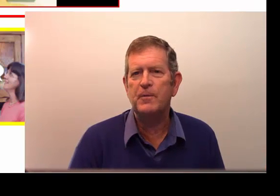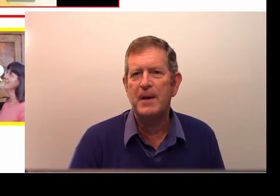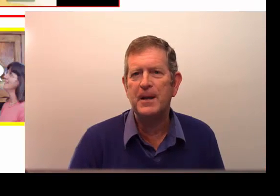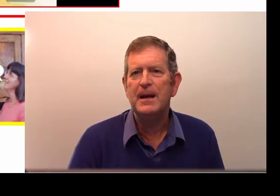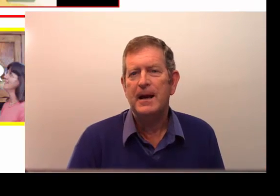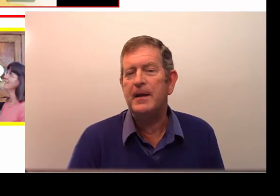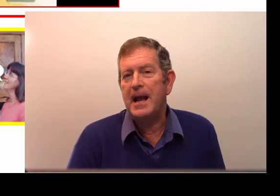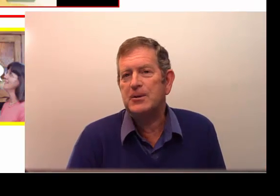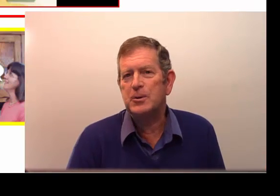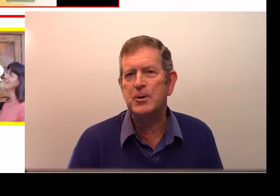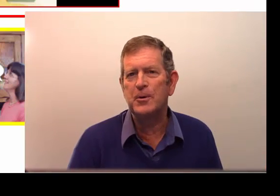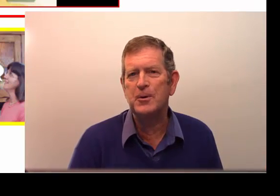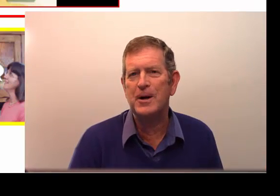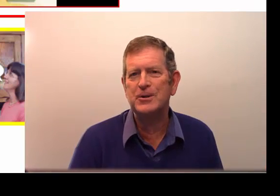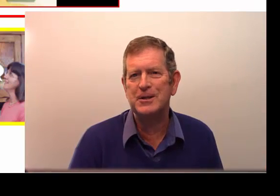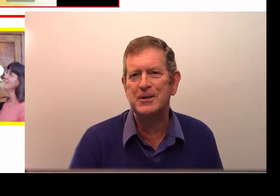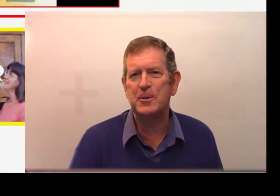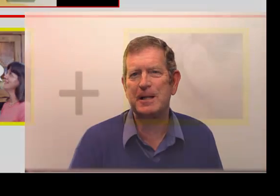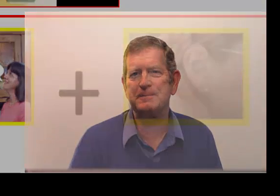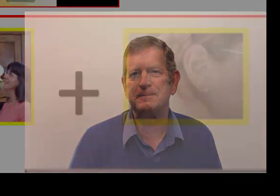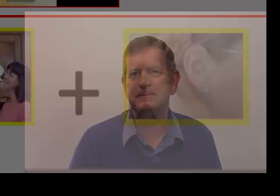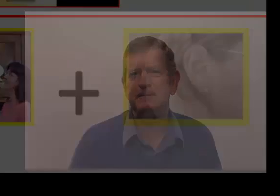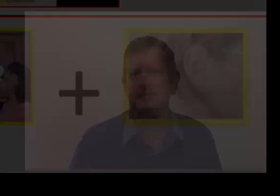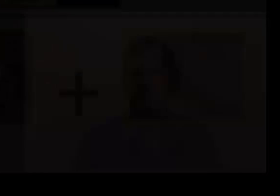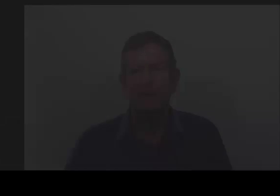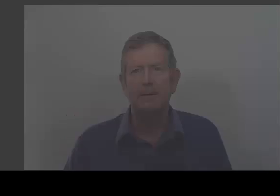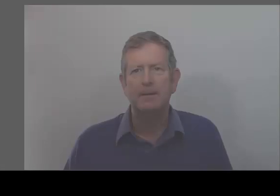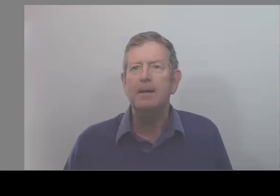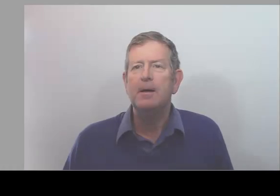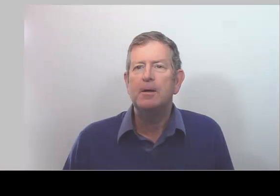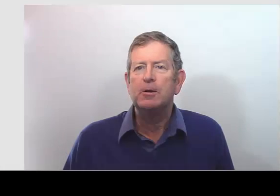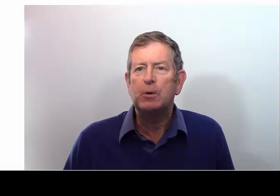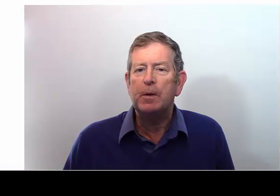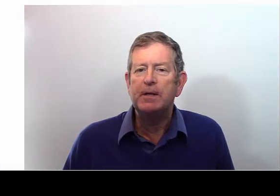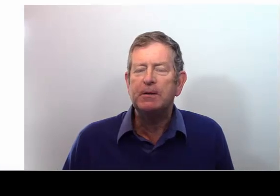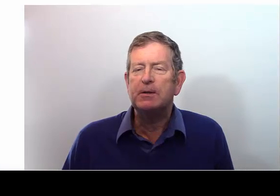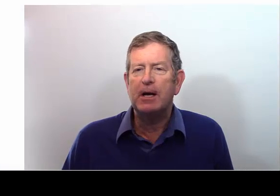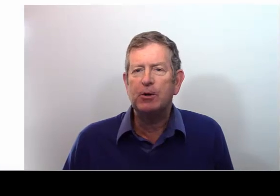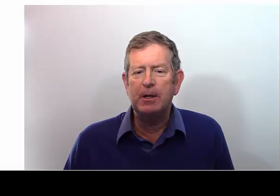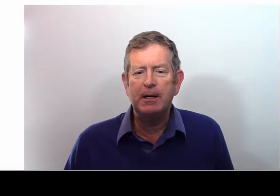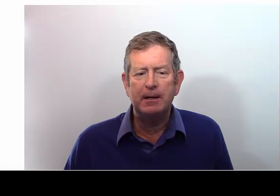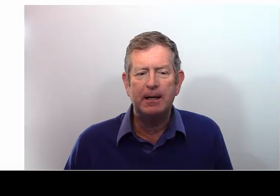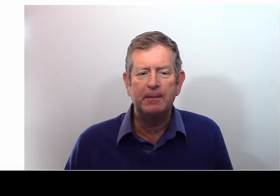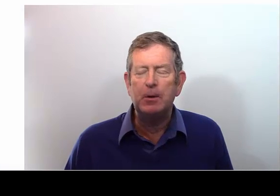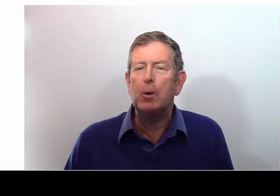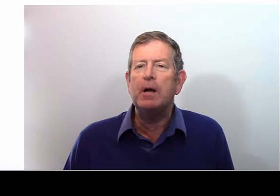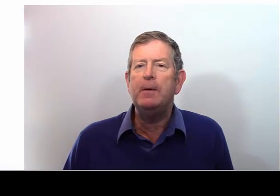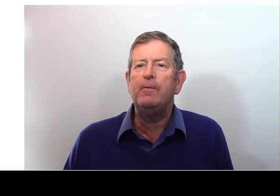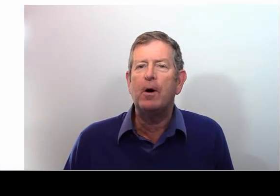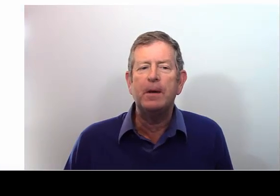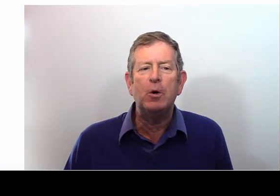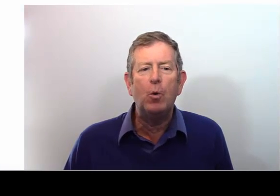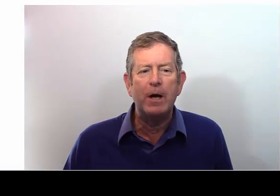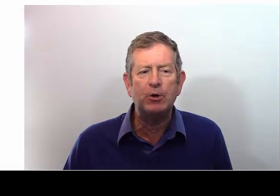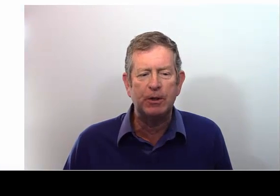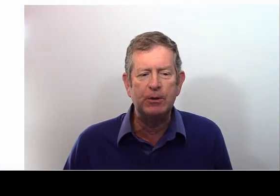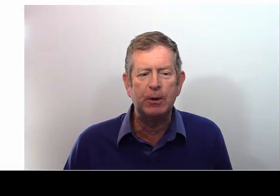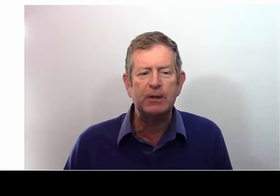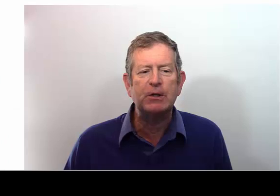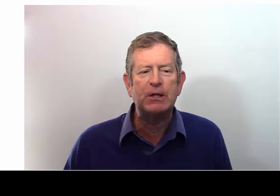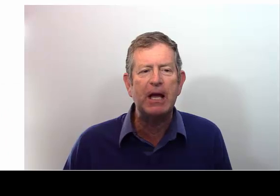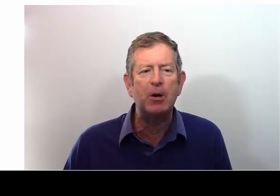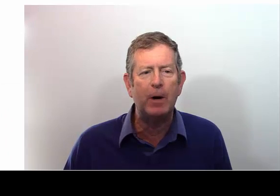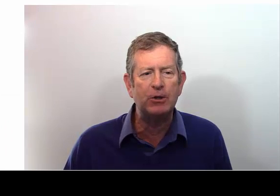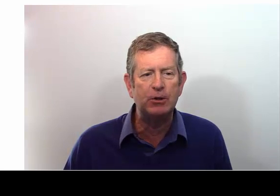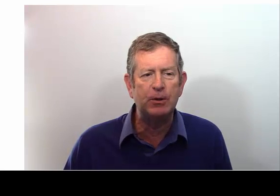the Richardson family and then answer your own questions as well. So in this section, you're going to be forming questions.